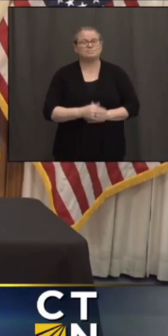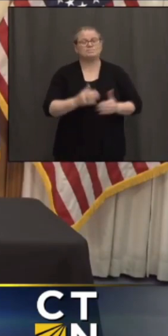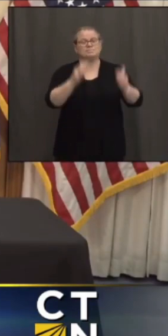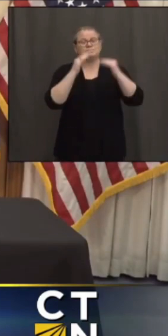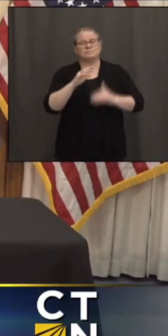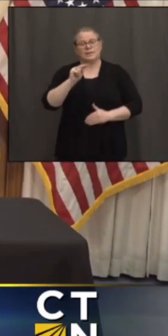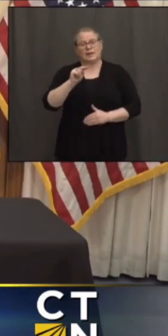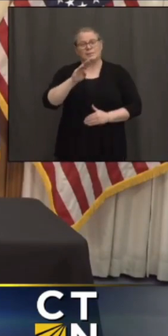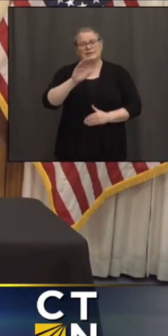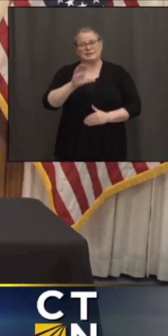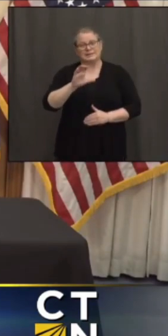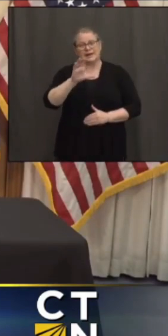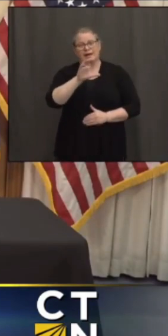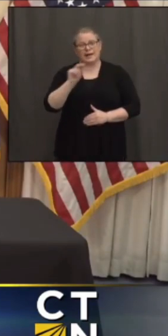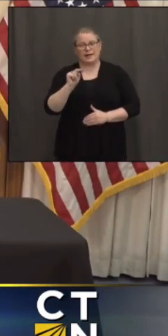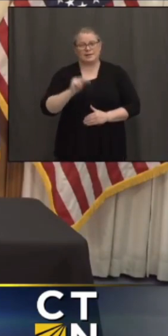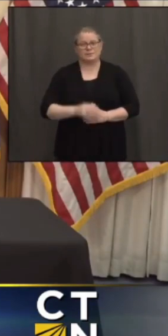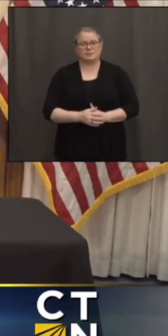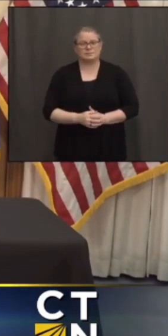NBC Connecticut.